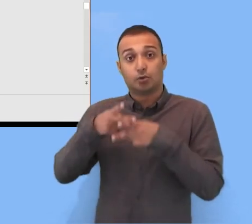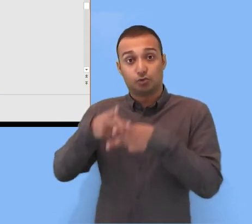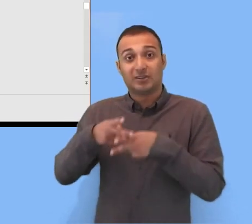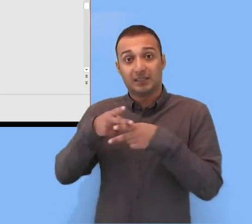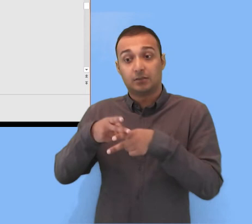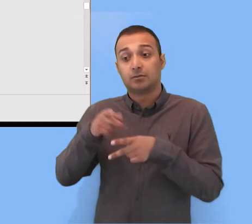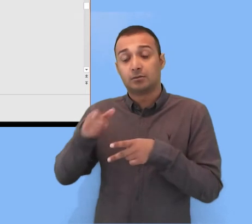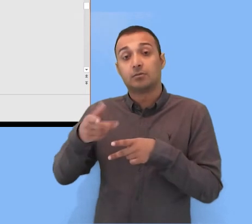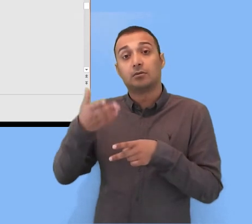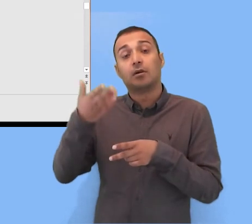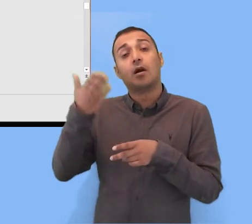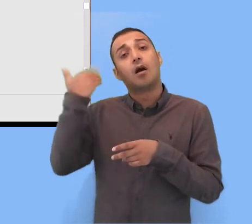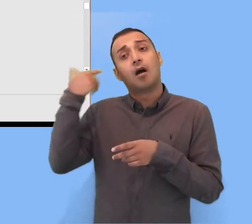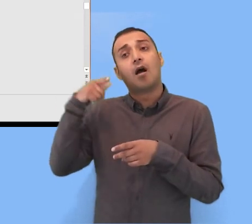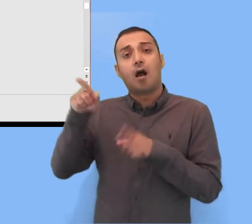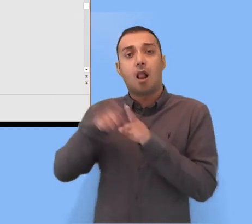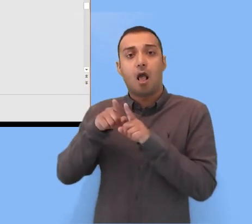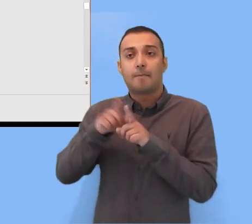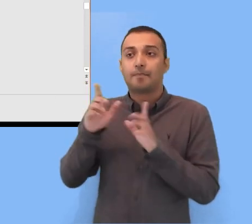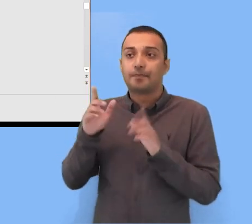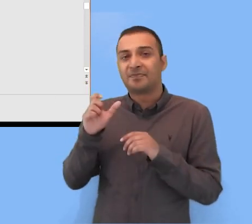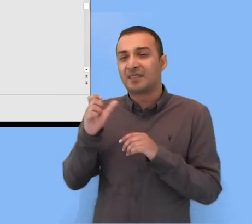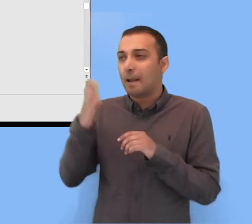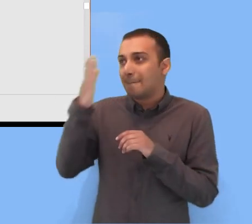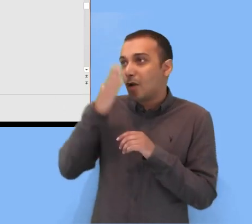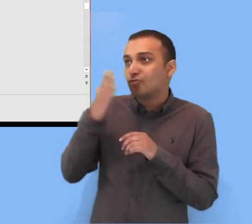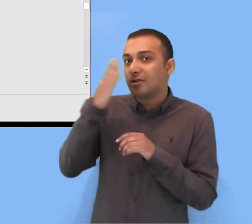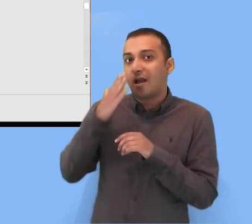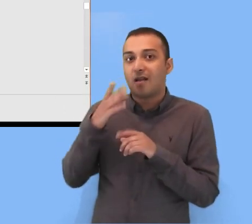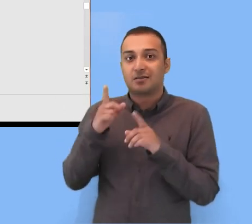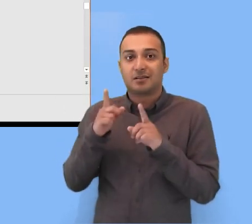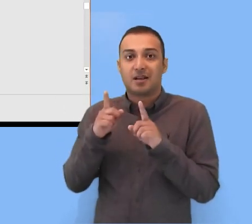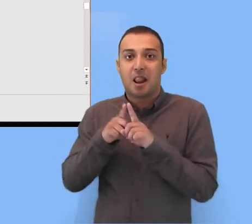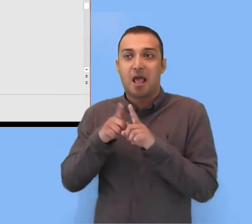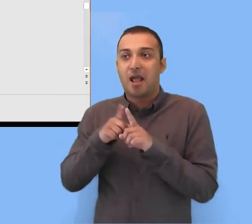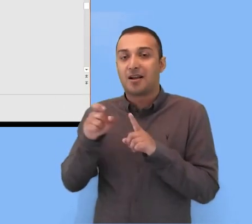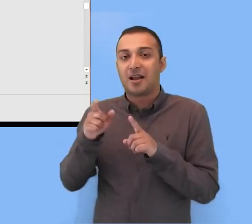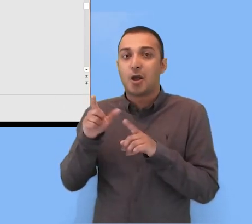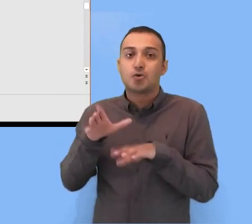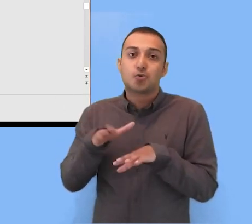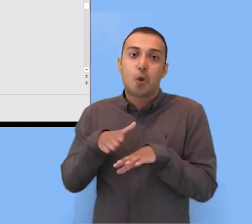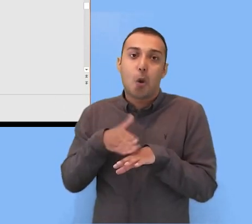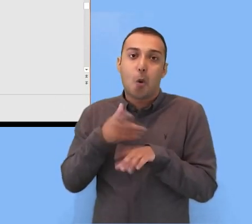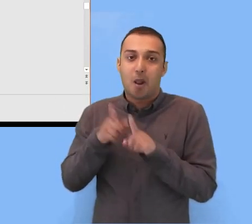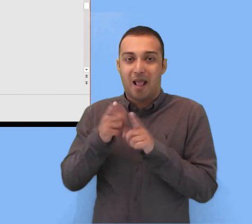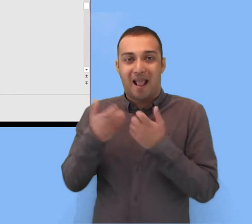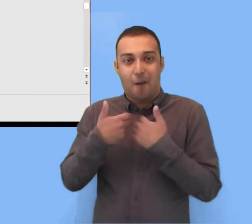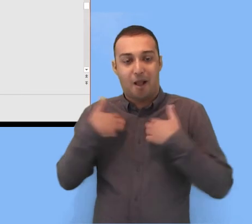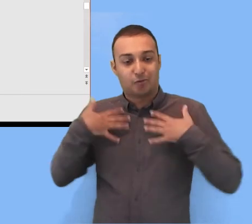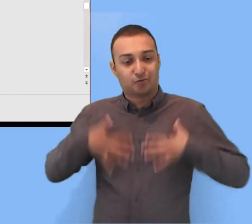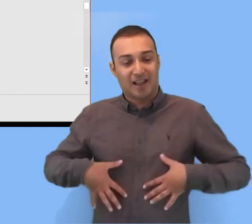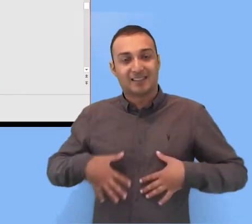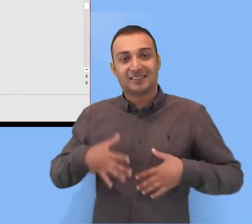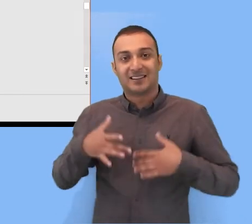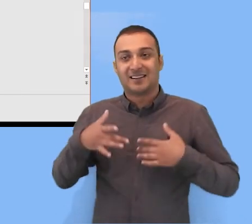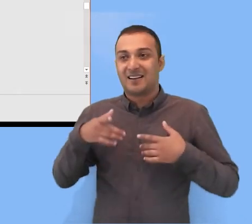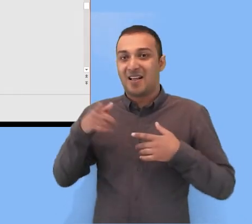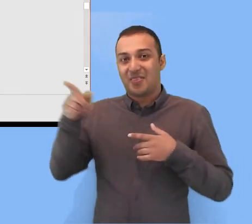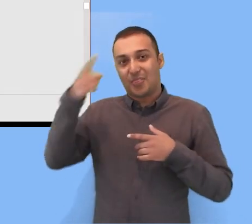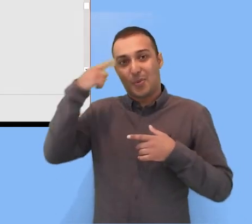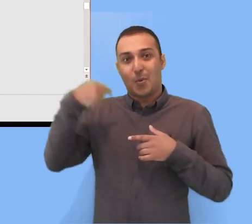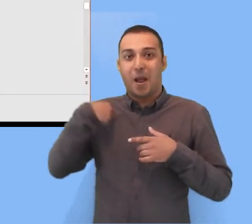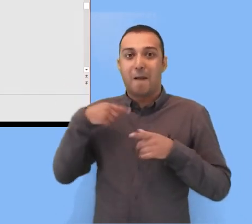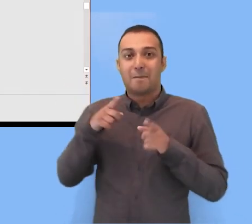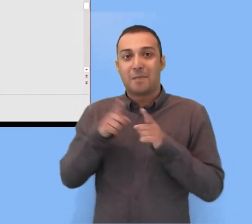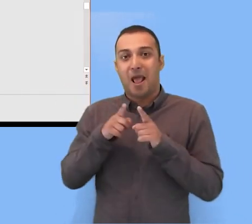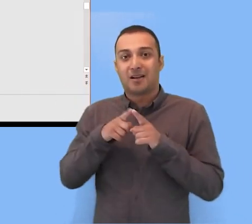to talk to me patronizing and a bit slowly because of how I dressed, like I didn't understand. I didn't tell them I was a